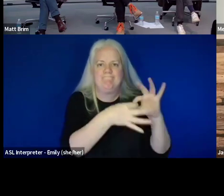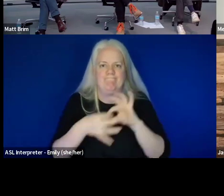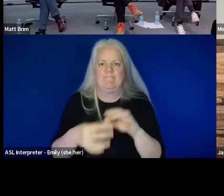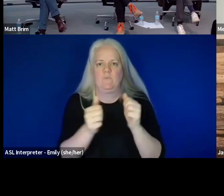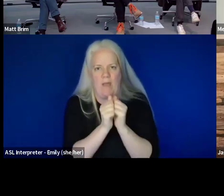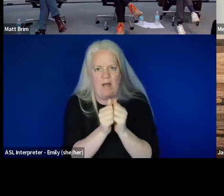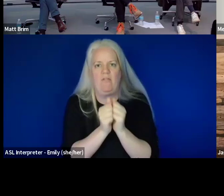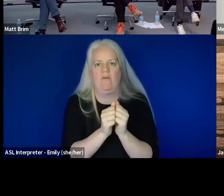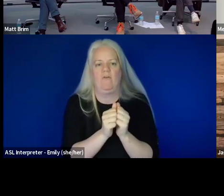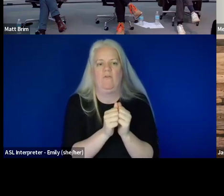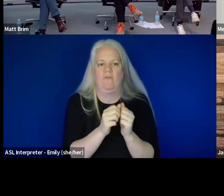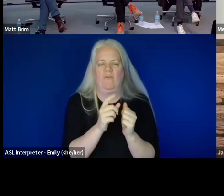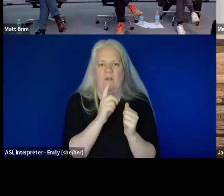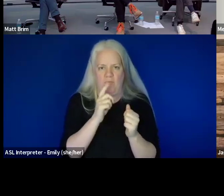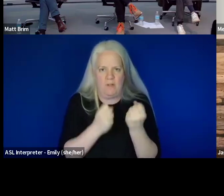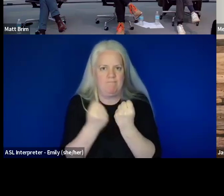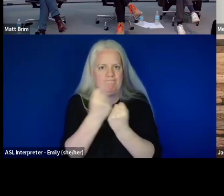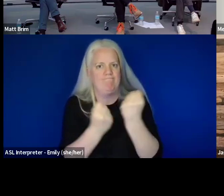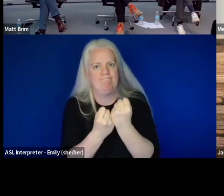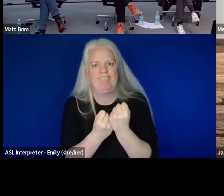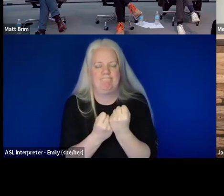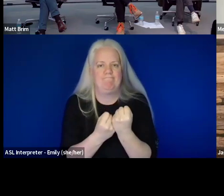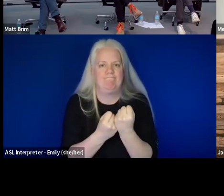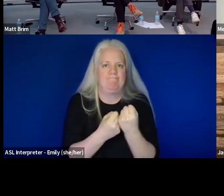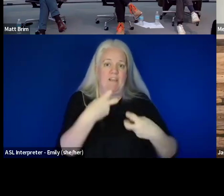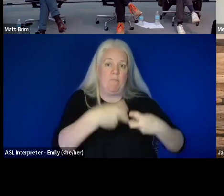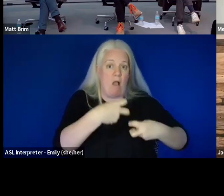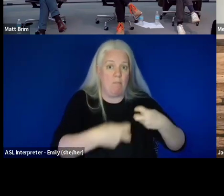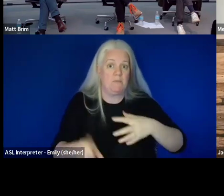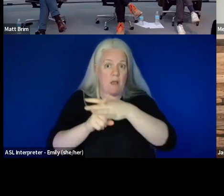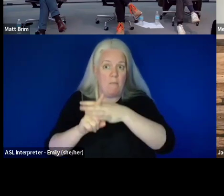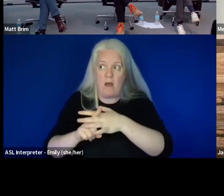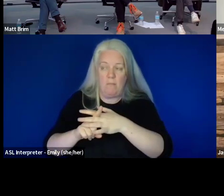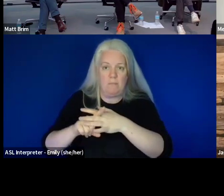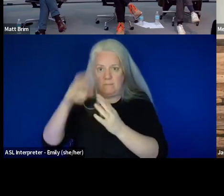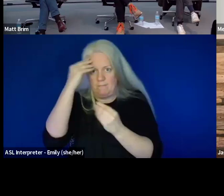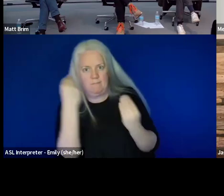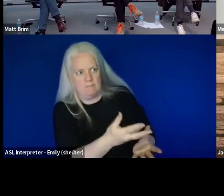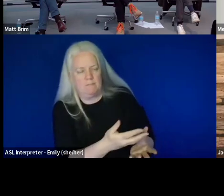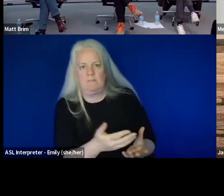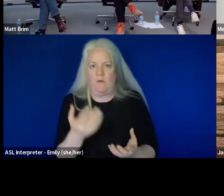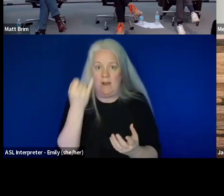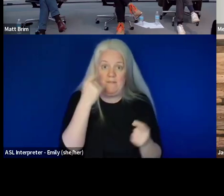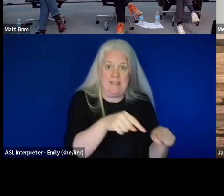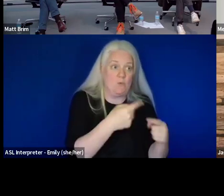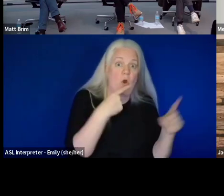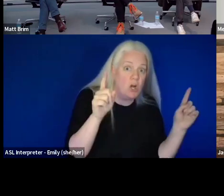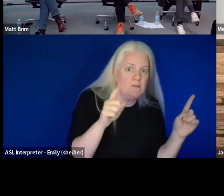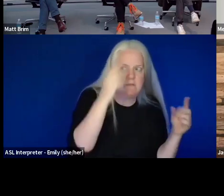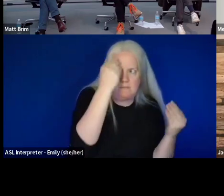really elevate issues that they arise, but also elevate shared successes. So by knowing who those people are, those